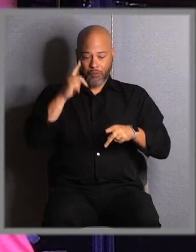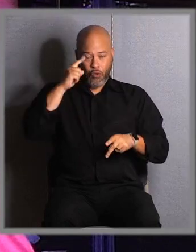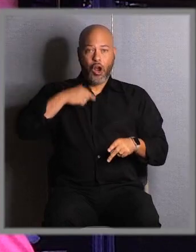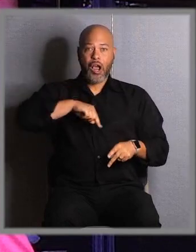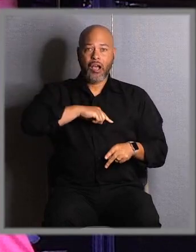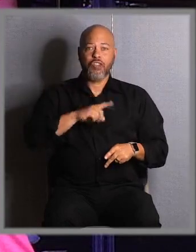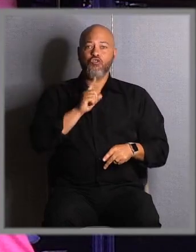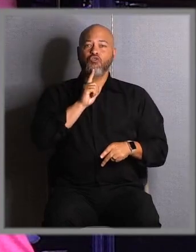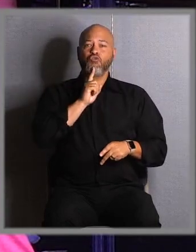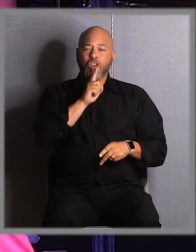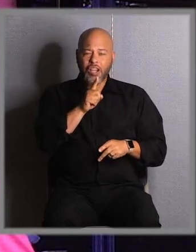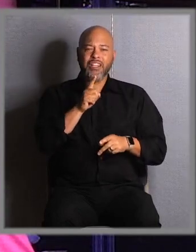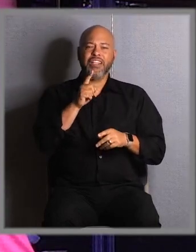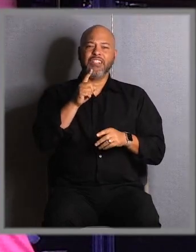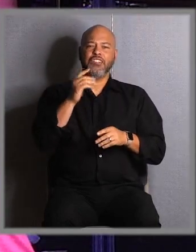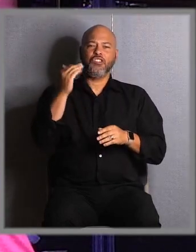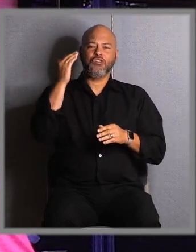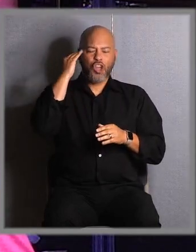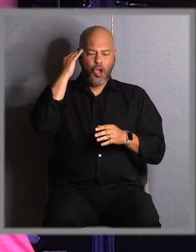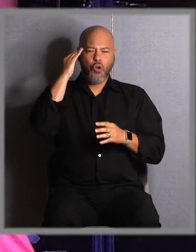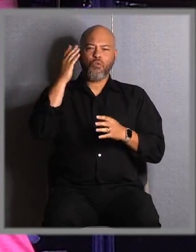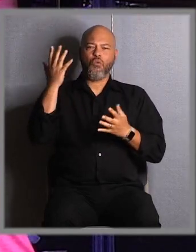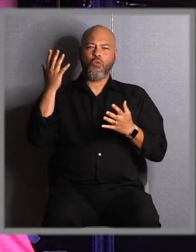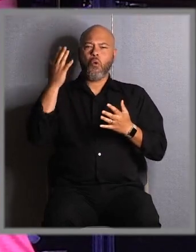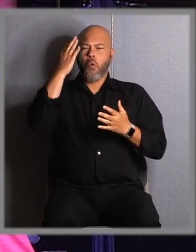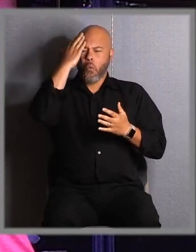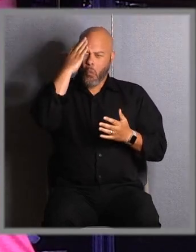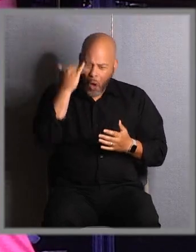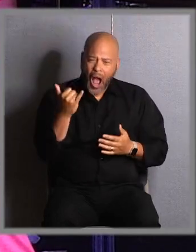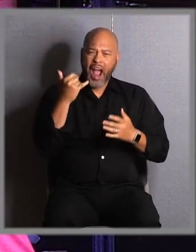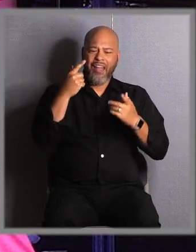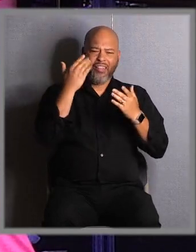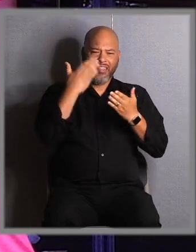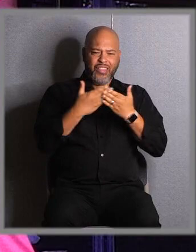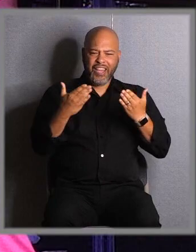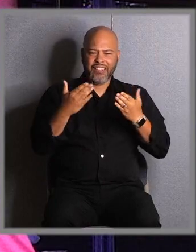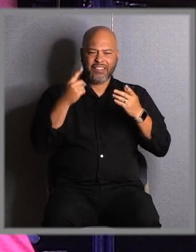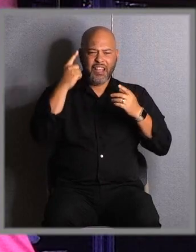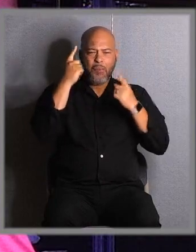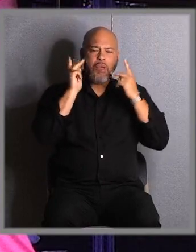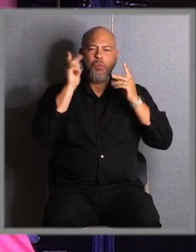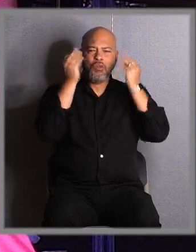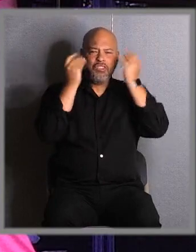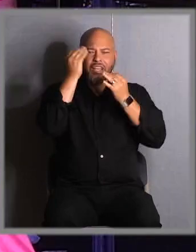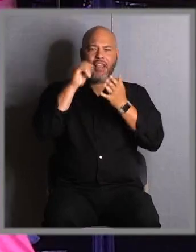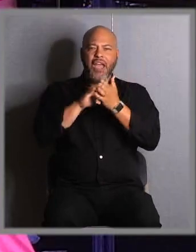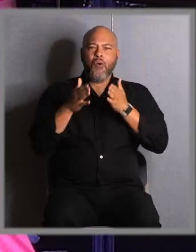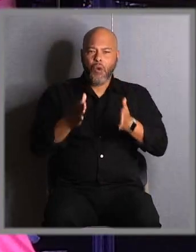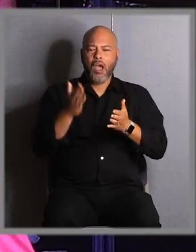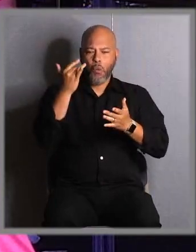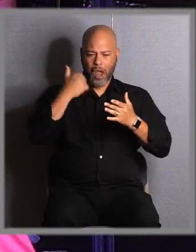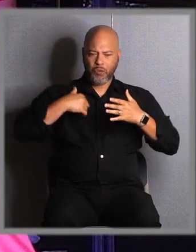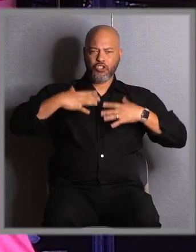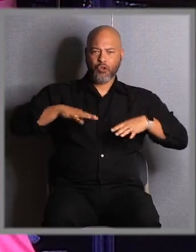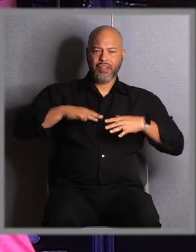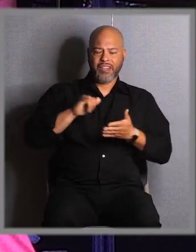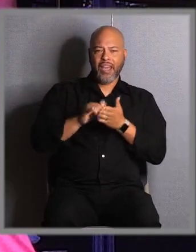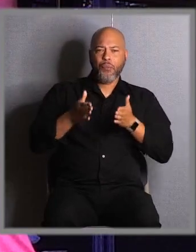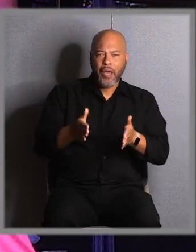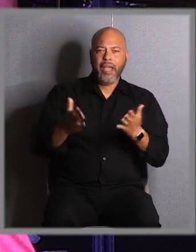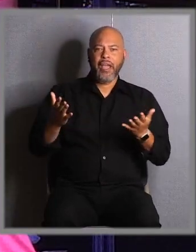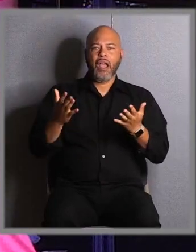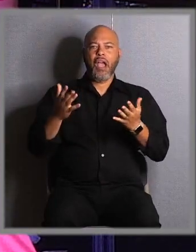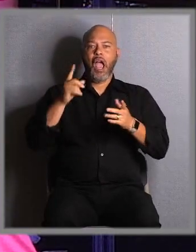really just get to know. Let's get to know why we think the way we think, why we dress the way we dress, why we look. And that